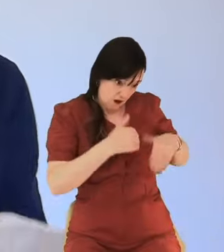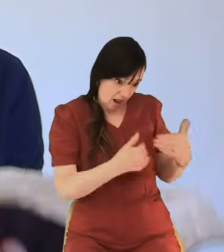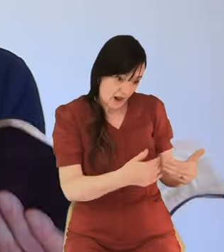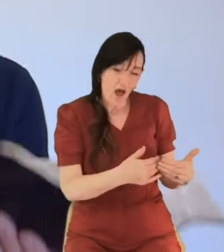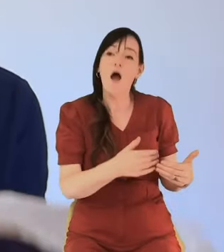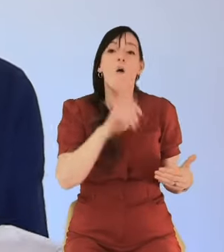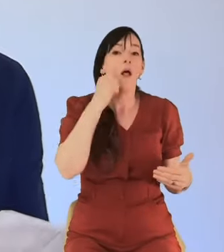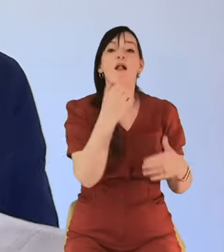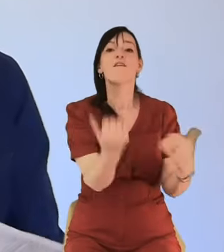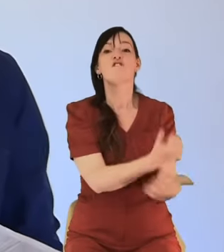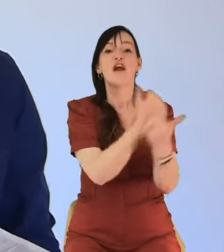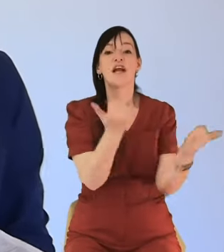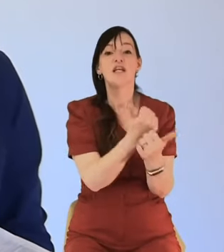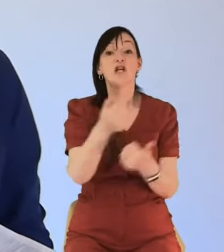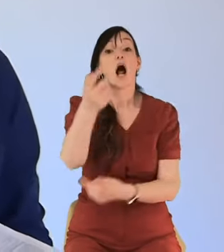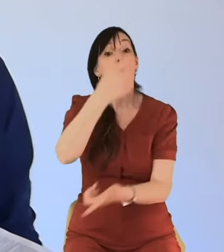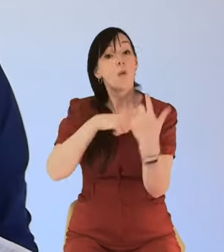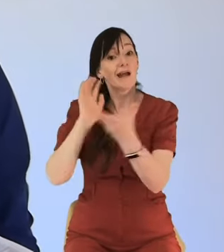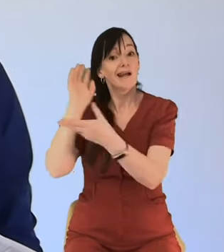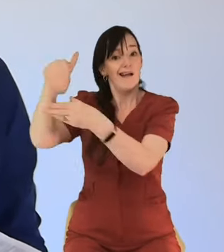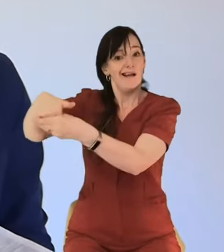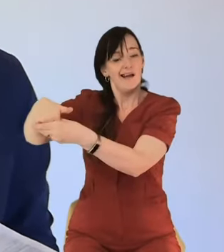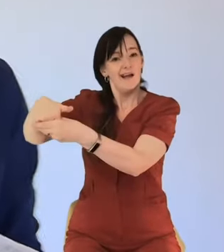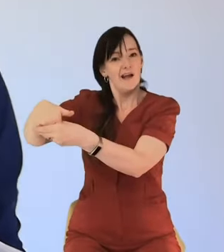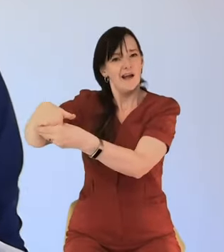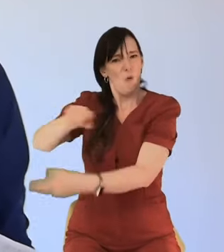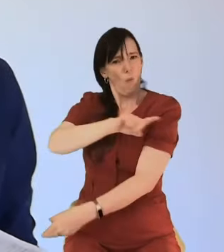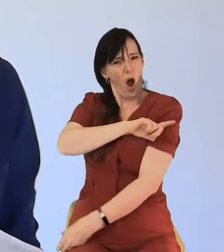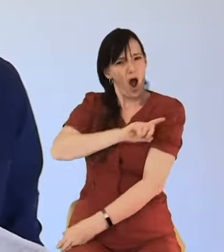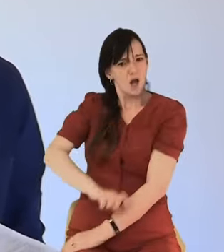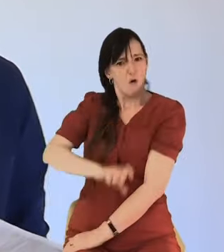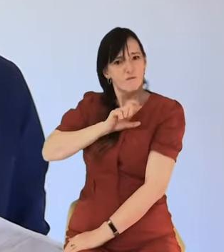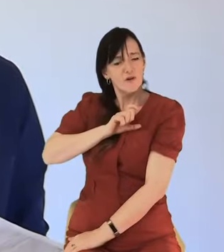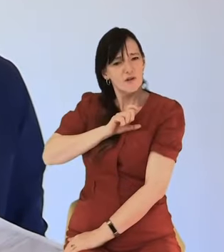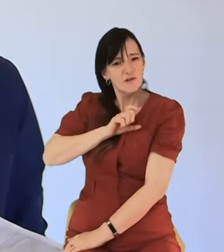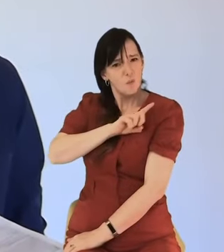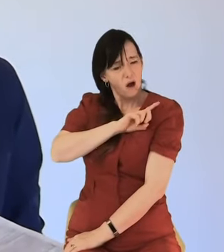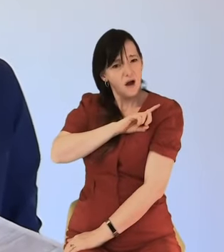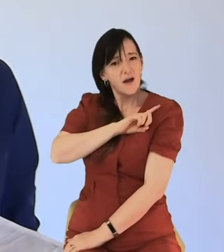we are going to be there. Why? Why can we be so certain?